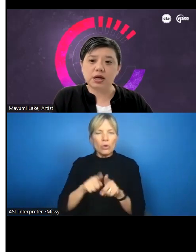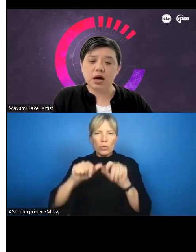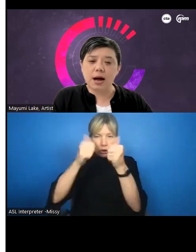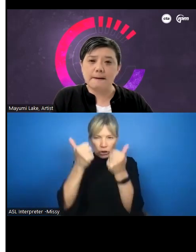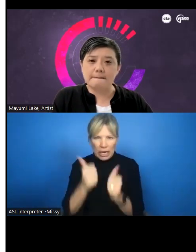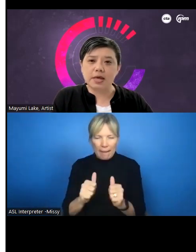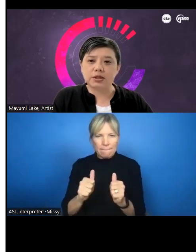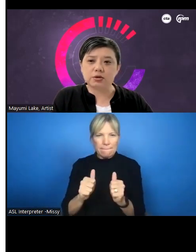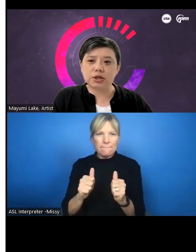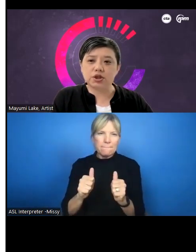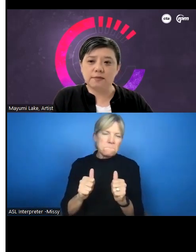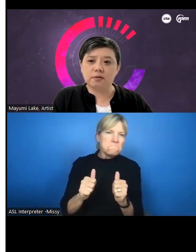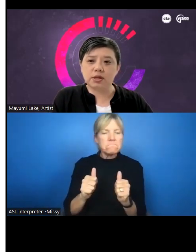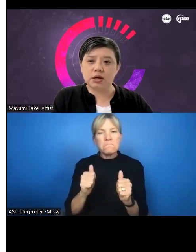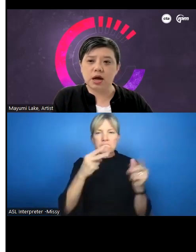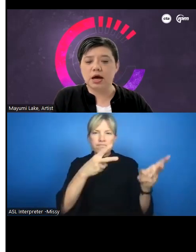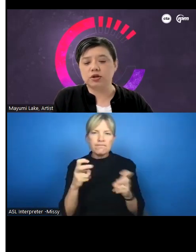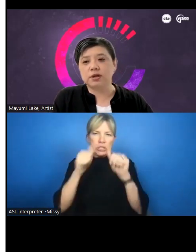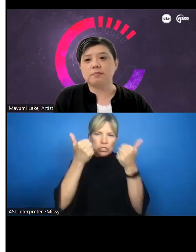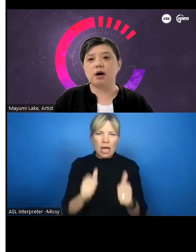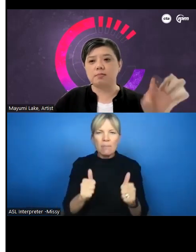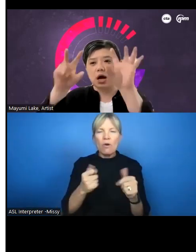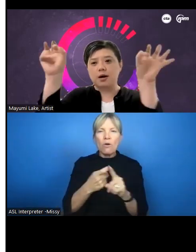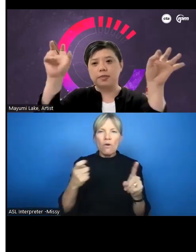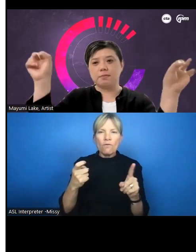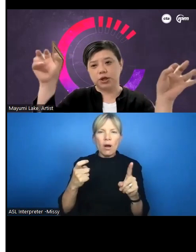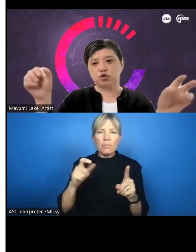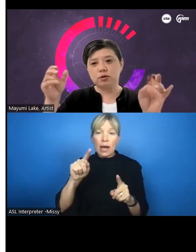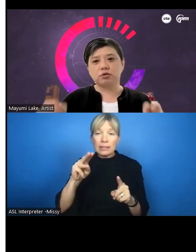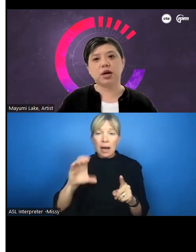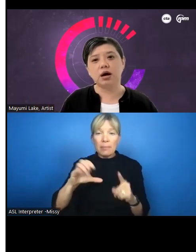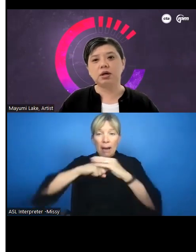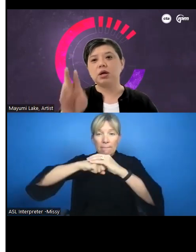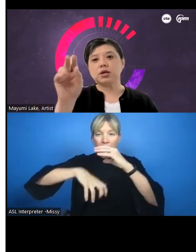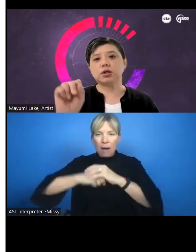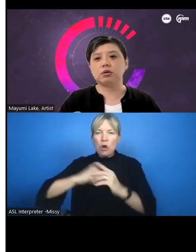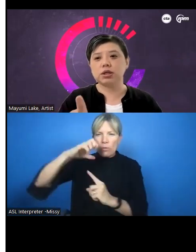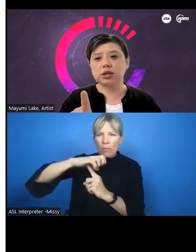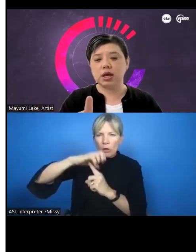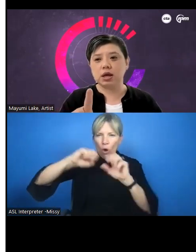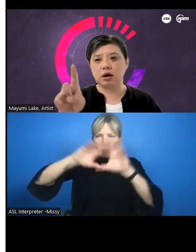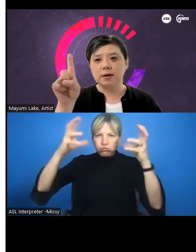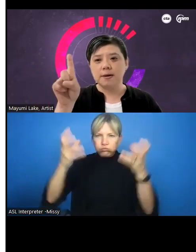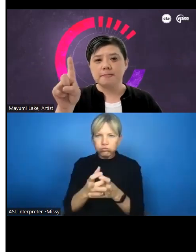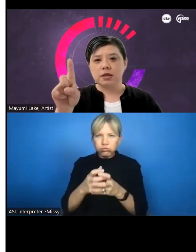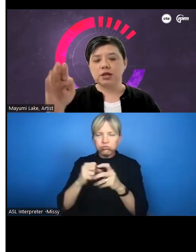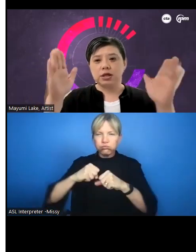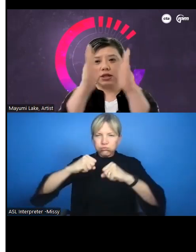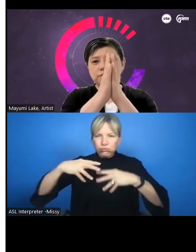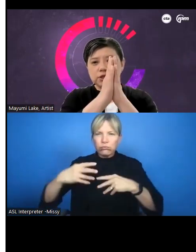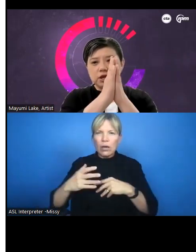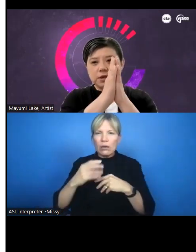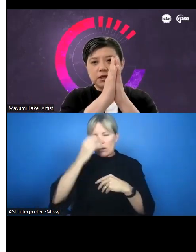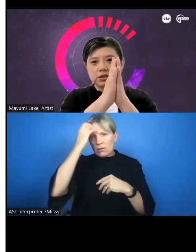is, I took this shape from the atomic bomb, the mushroom crowd. So this there's